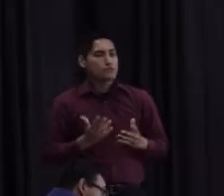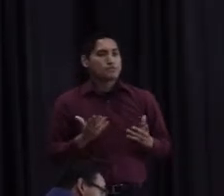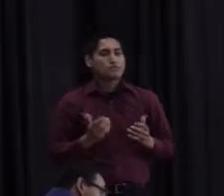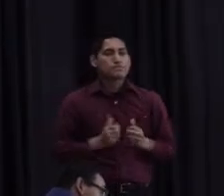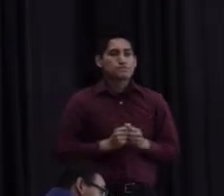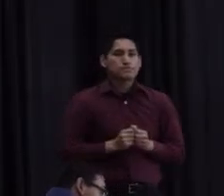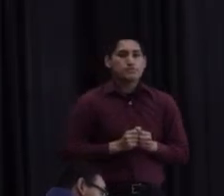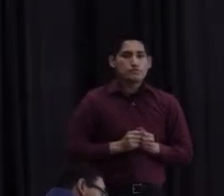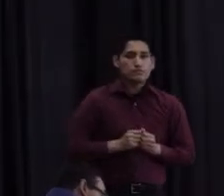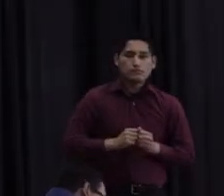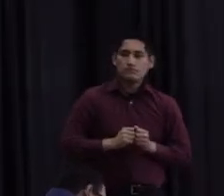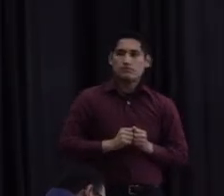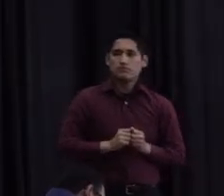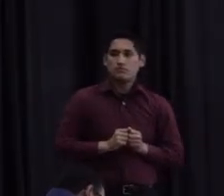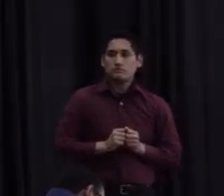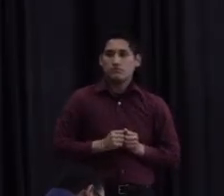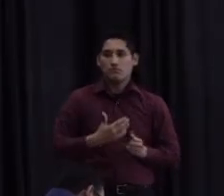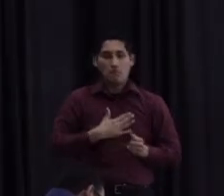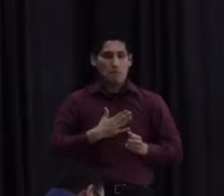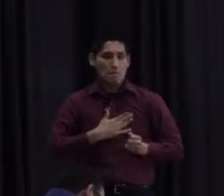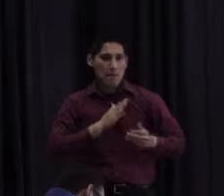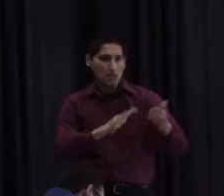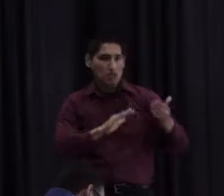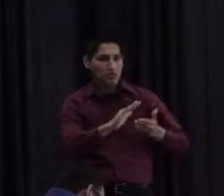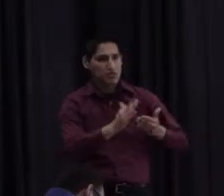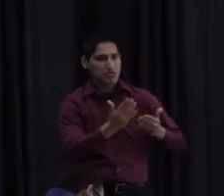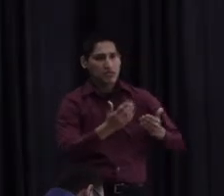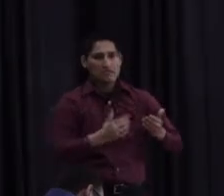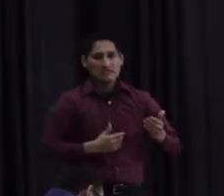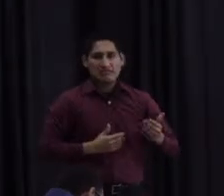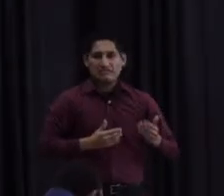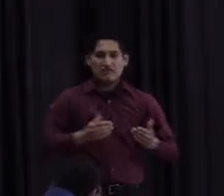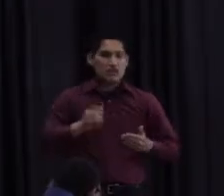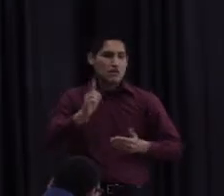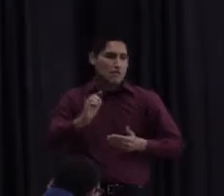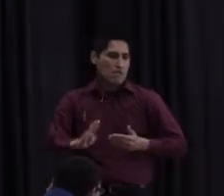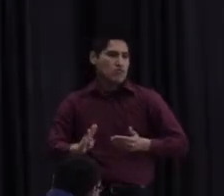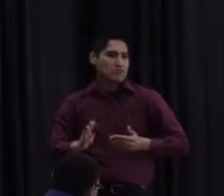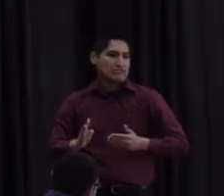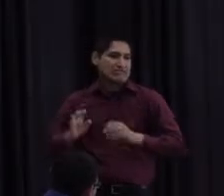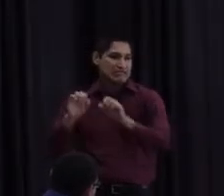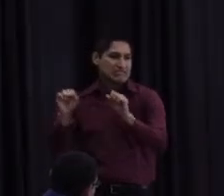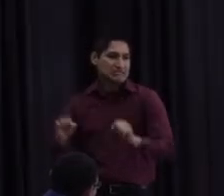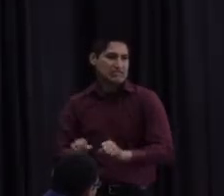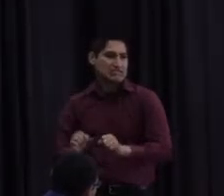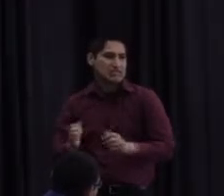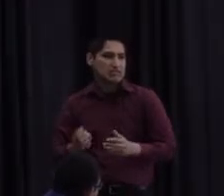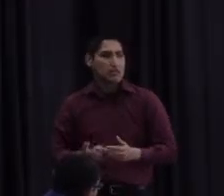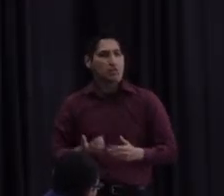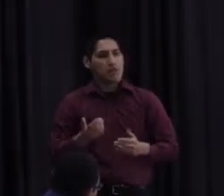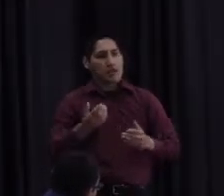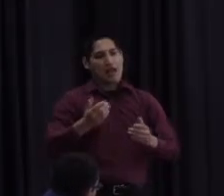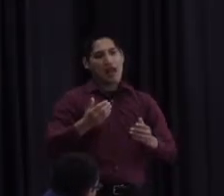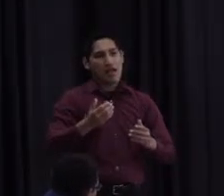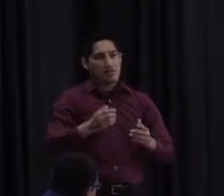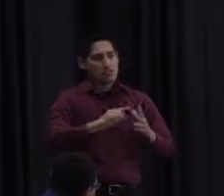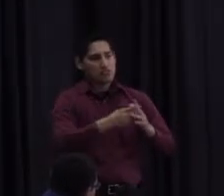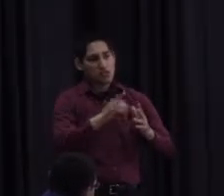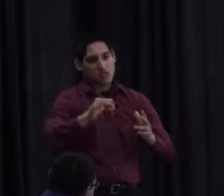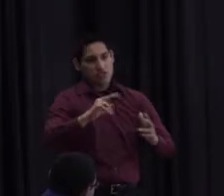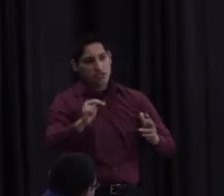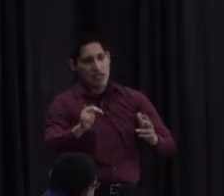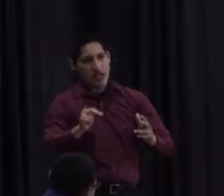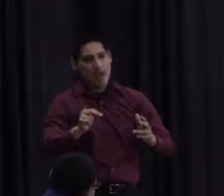in my university is on the quarter system. So we have a quarter that starts in January, quarter that starts at the end of